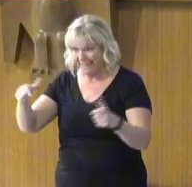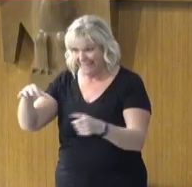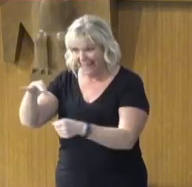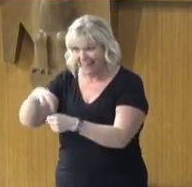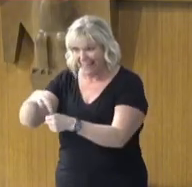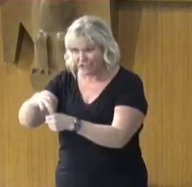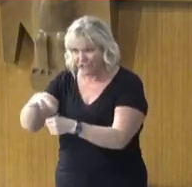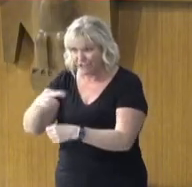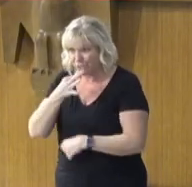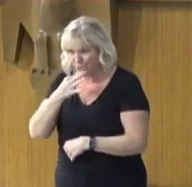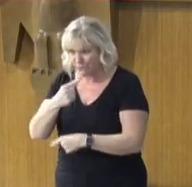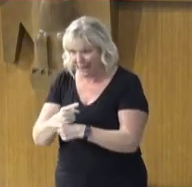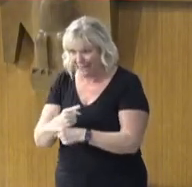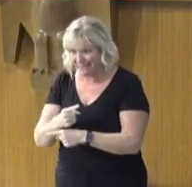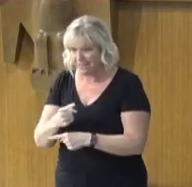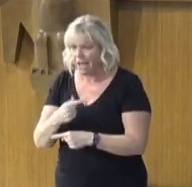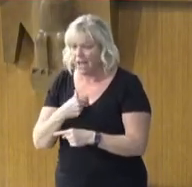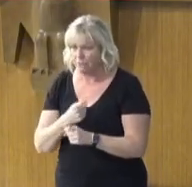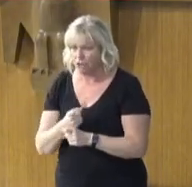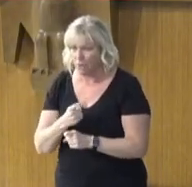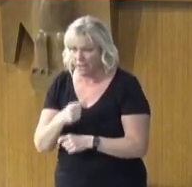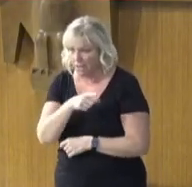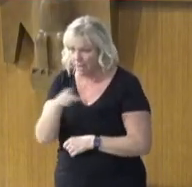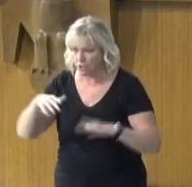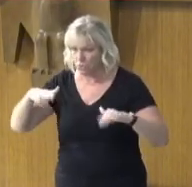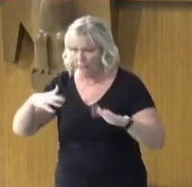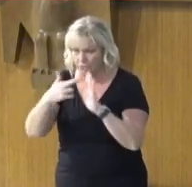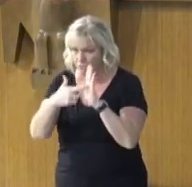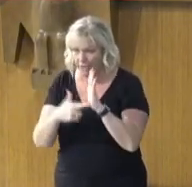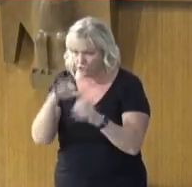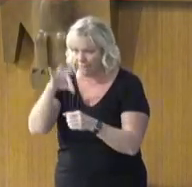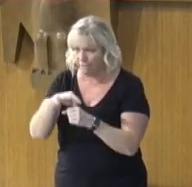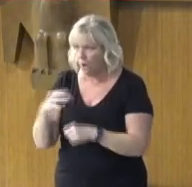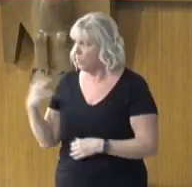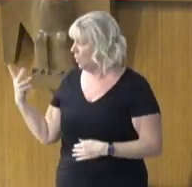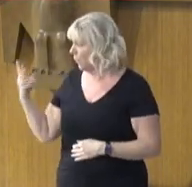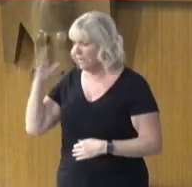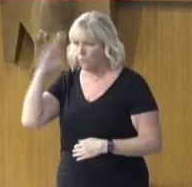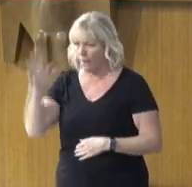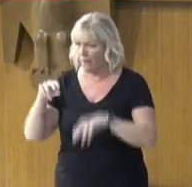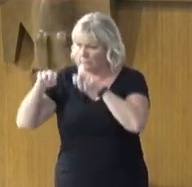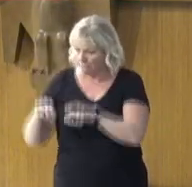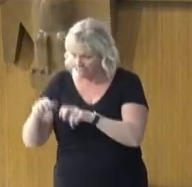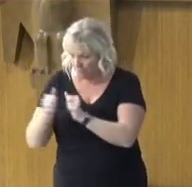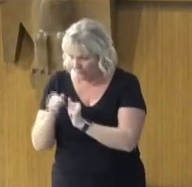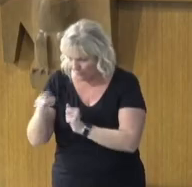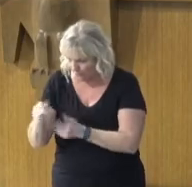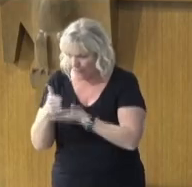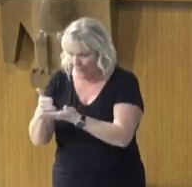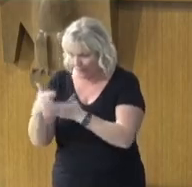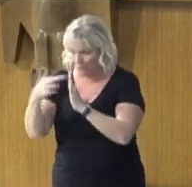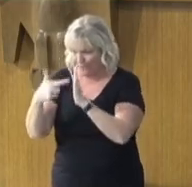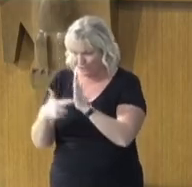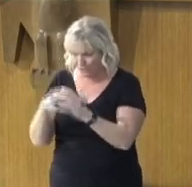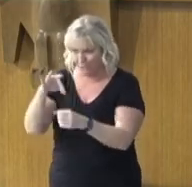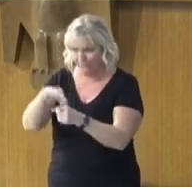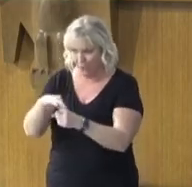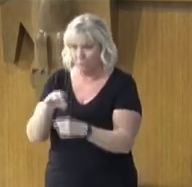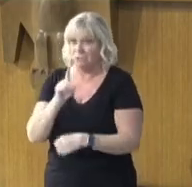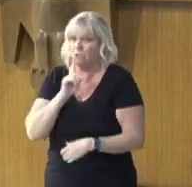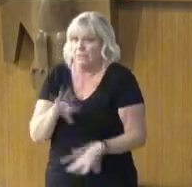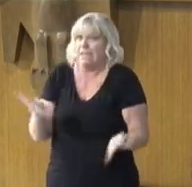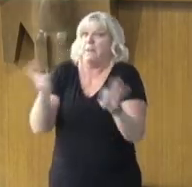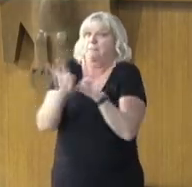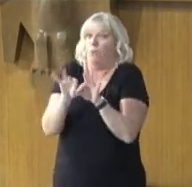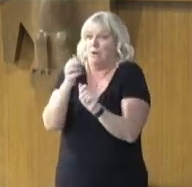That is a joke. If you are not registered to vote, Pastor Jacob and I will personally sit down with you and make that happen. It's really important for